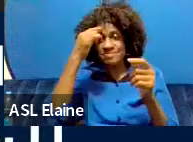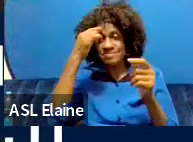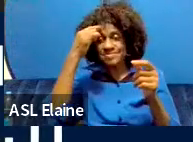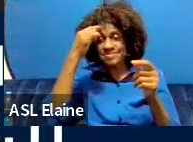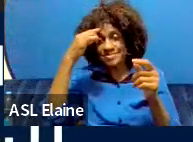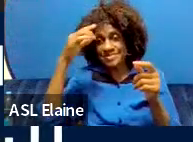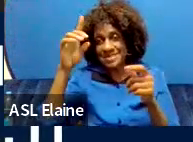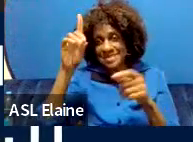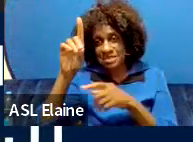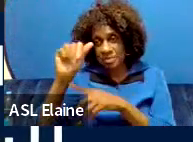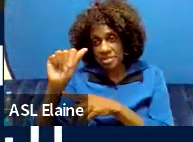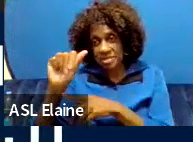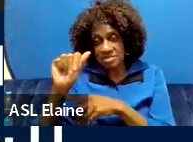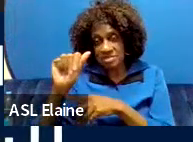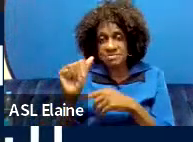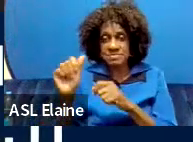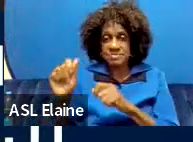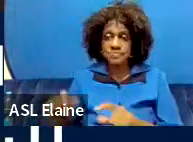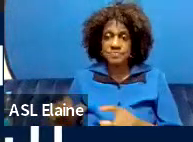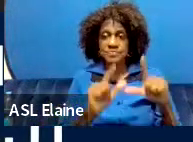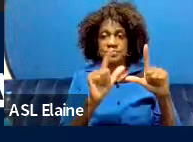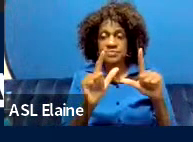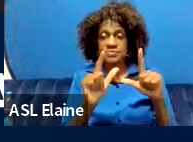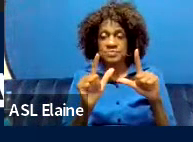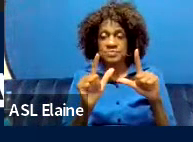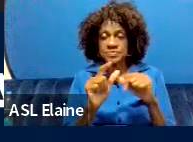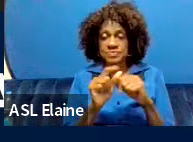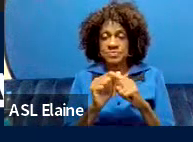disabilities. Next slide, please.